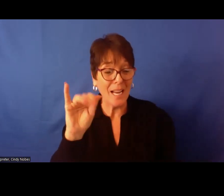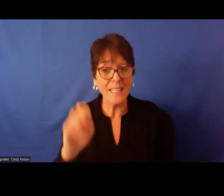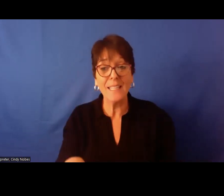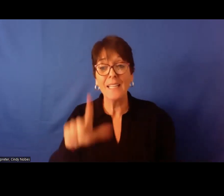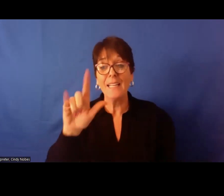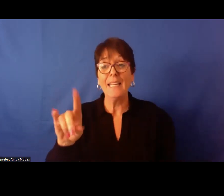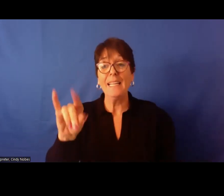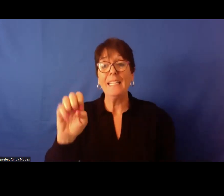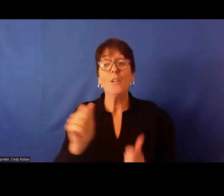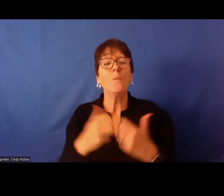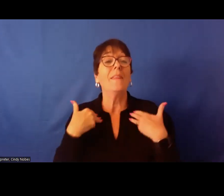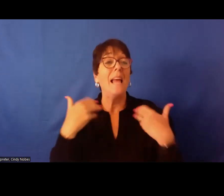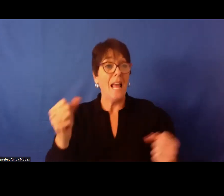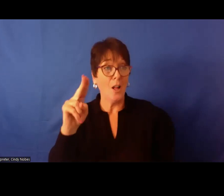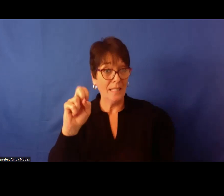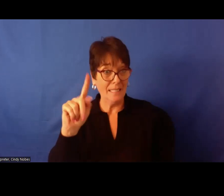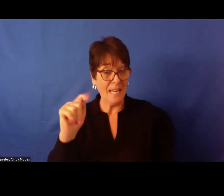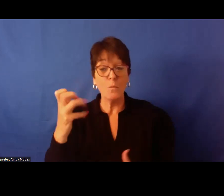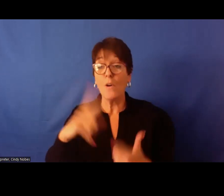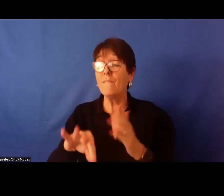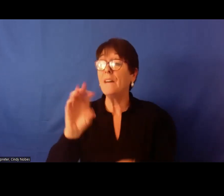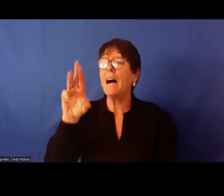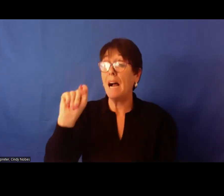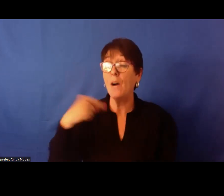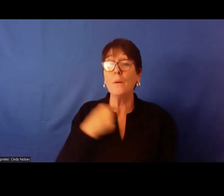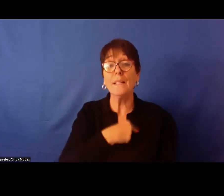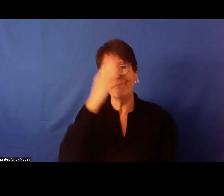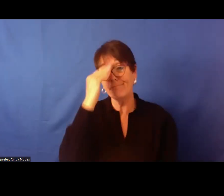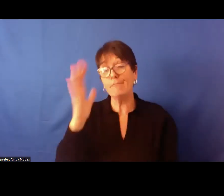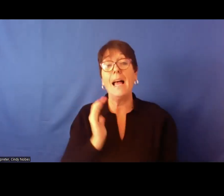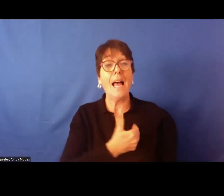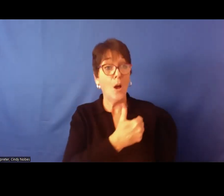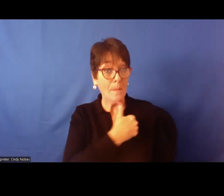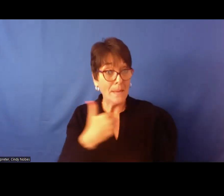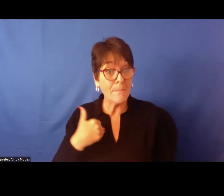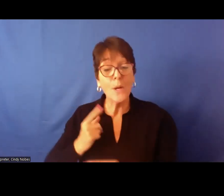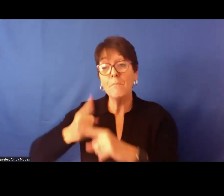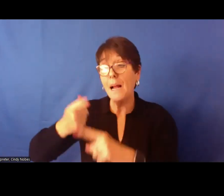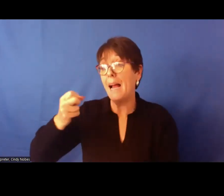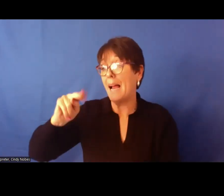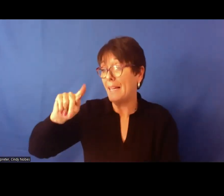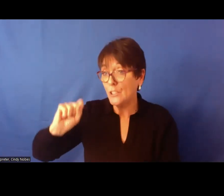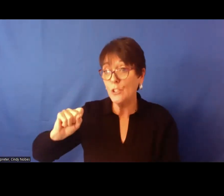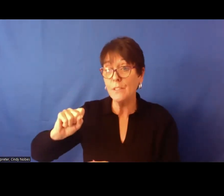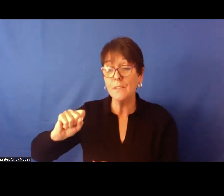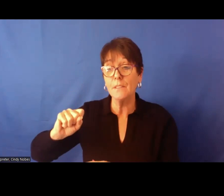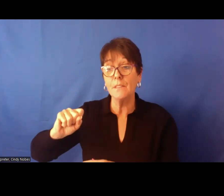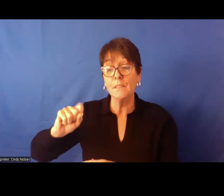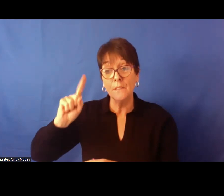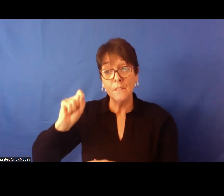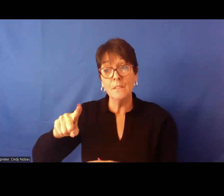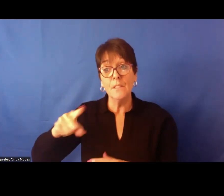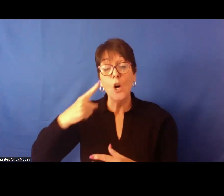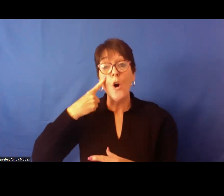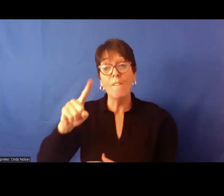with HealthNet. Wanted to find out so we can inform our members and our agents and everybody else really. As far as